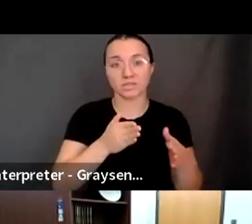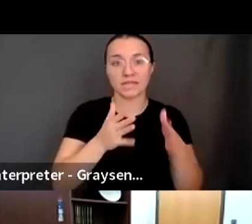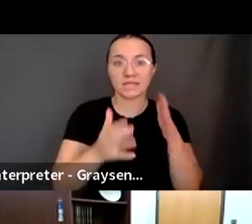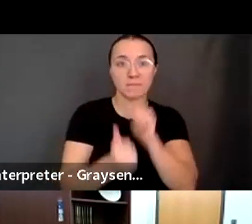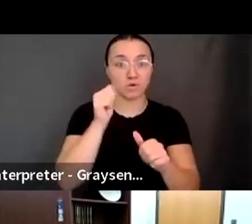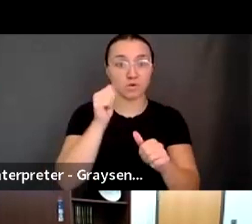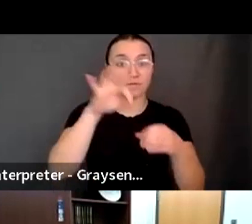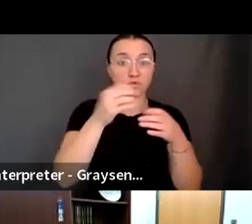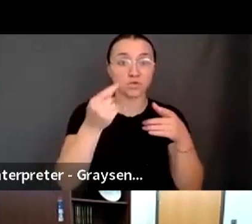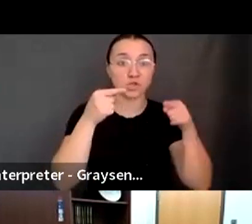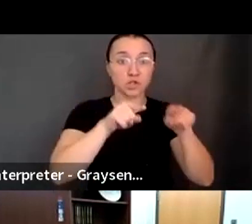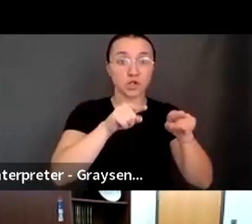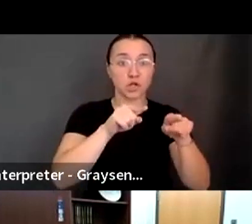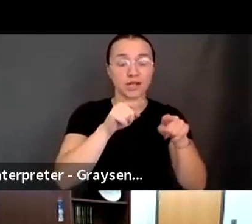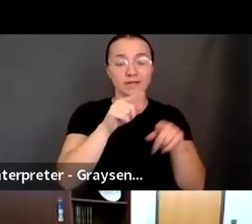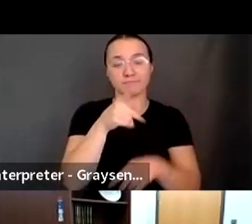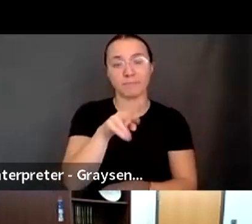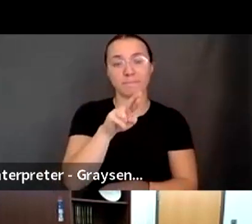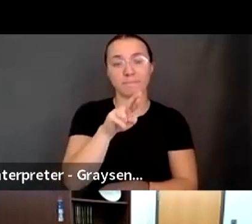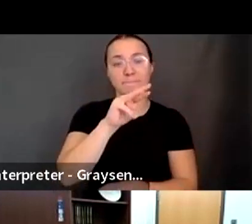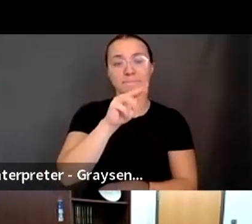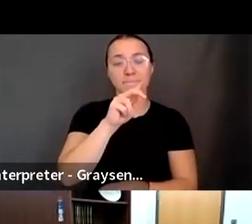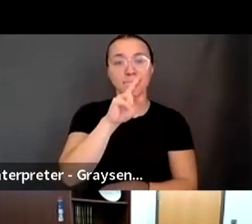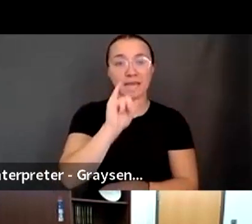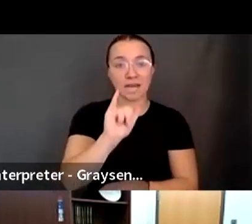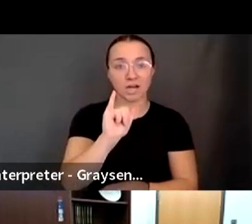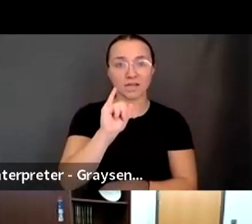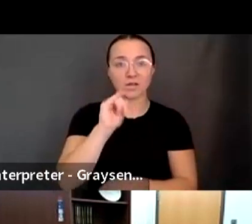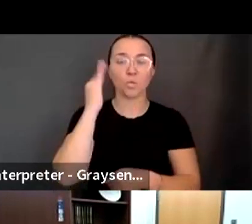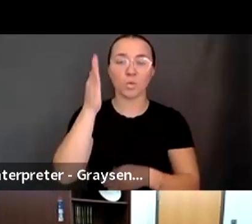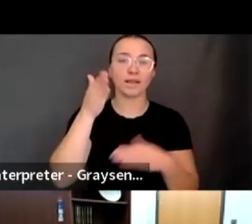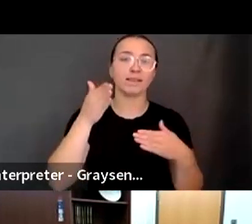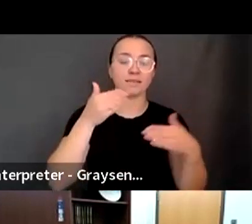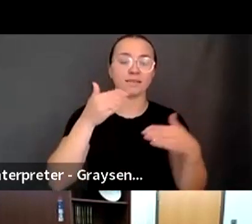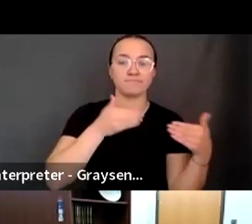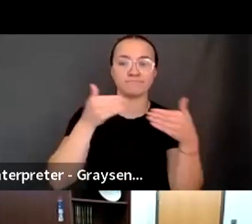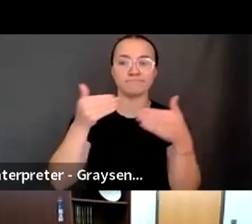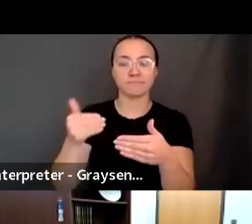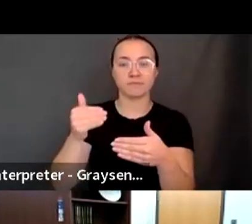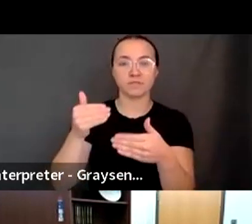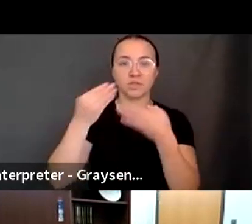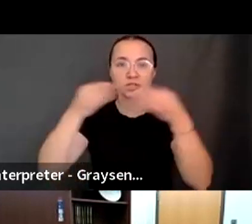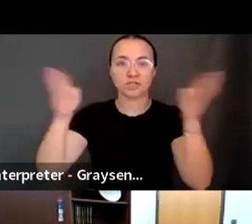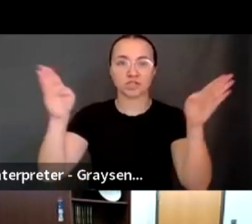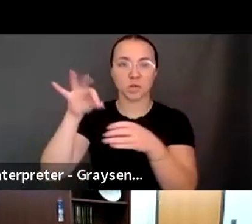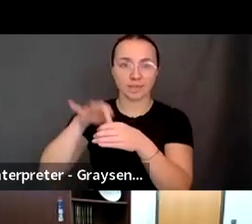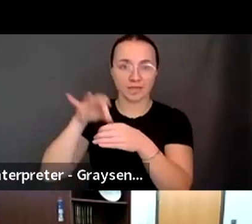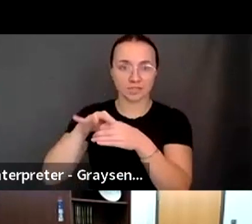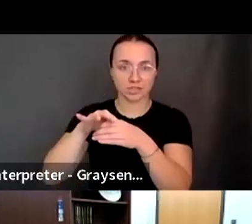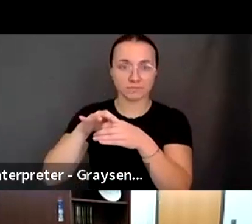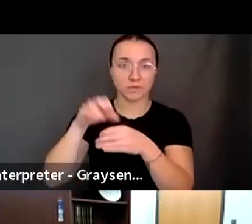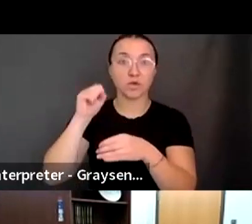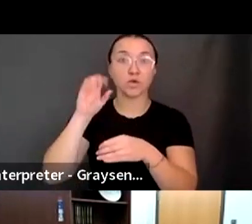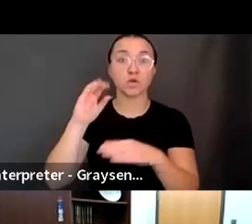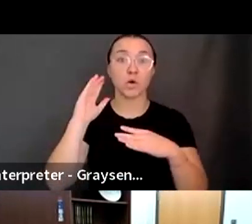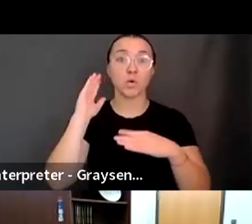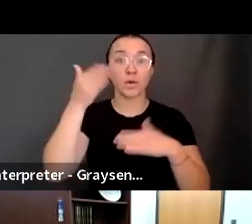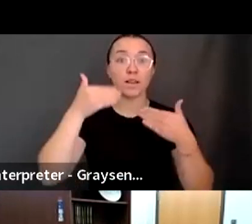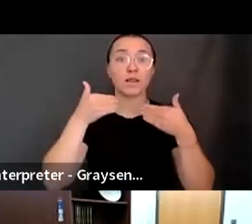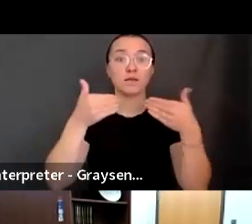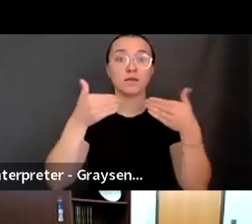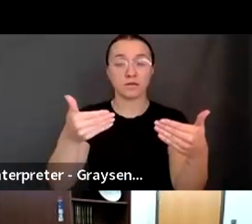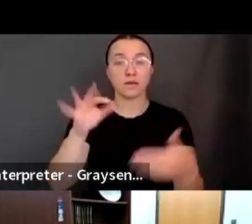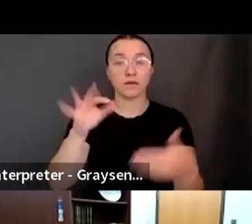primaries, then they'll be going on to the general election. Therefore, it is in our best interest to go ahead and do the